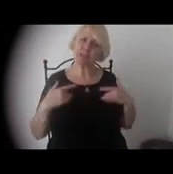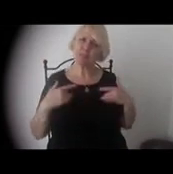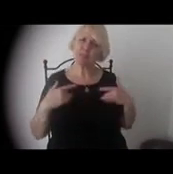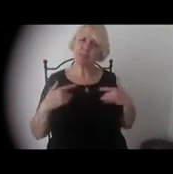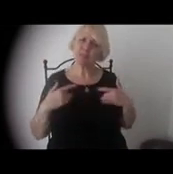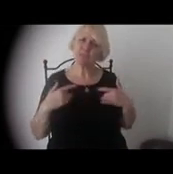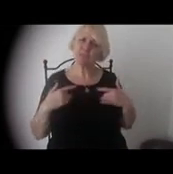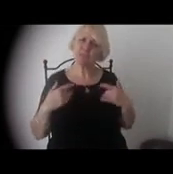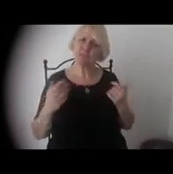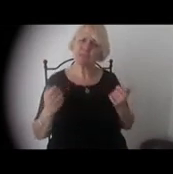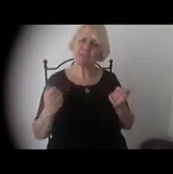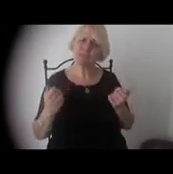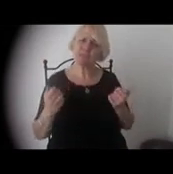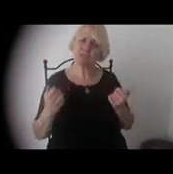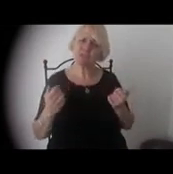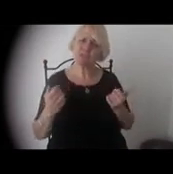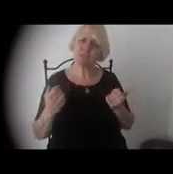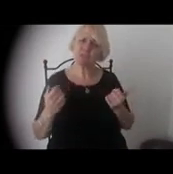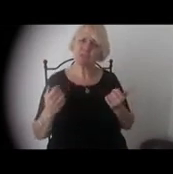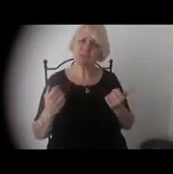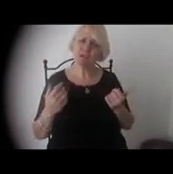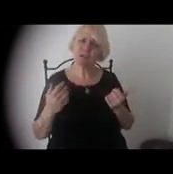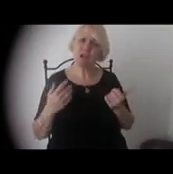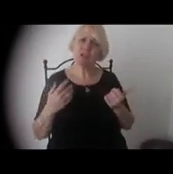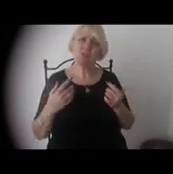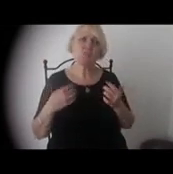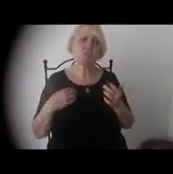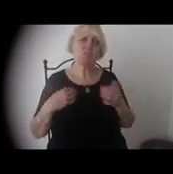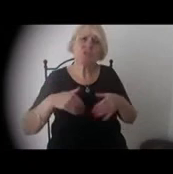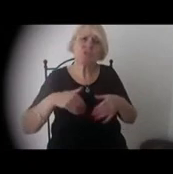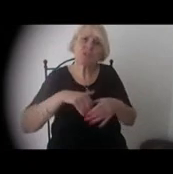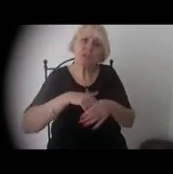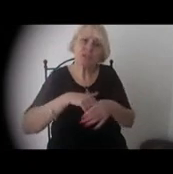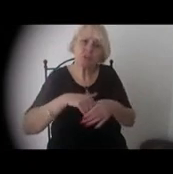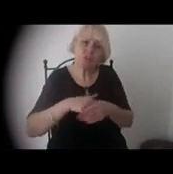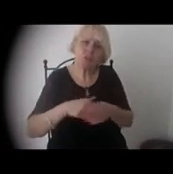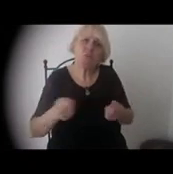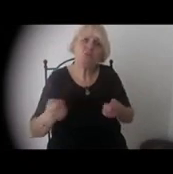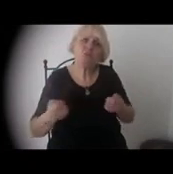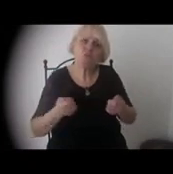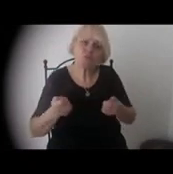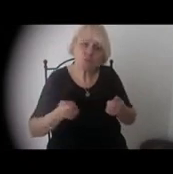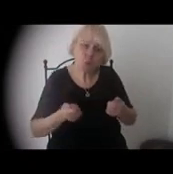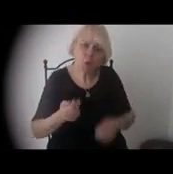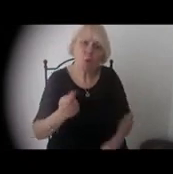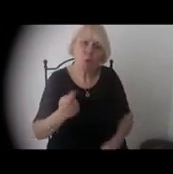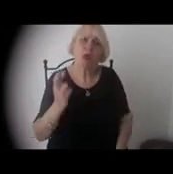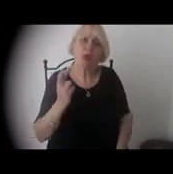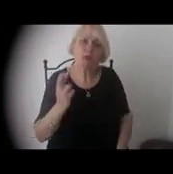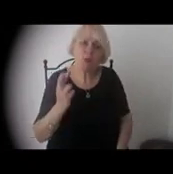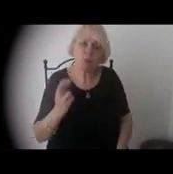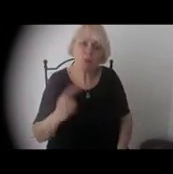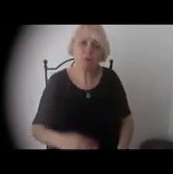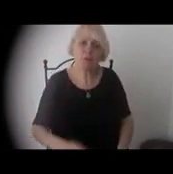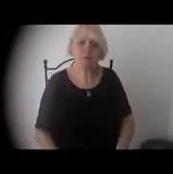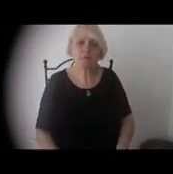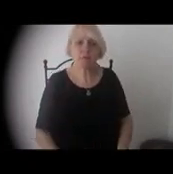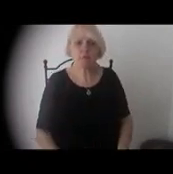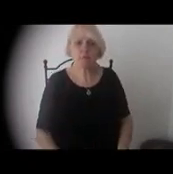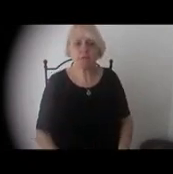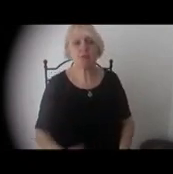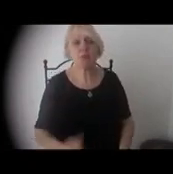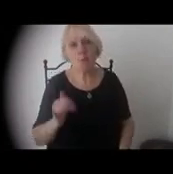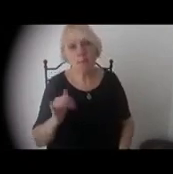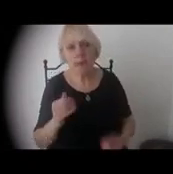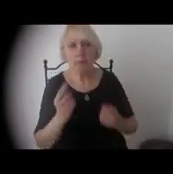bring a bit more of a sense of kind of control and hope as well. And so that might include things